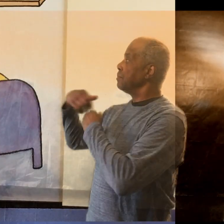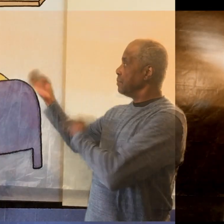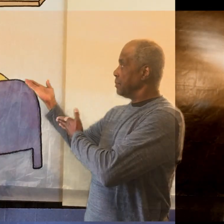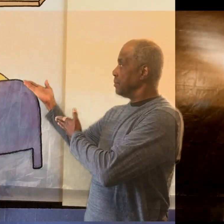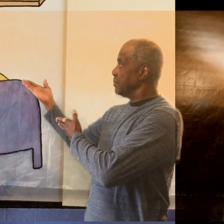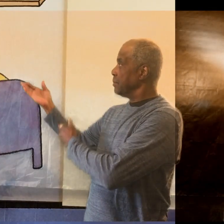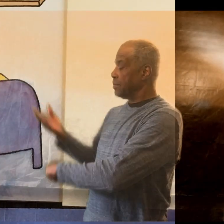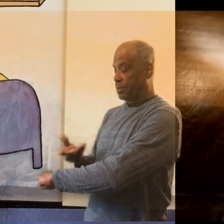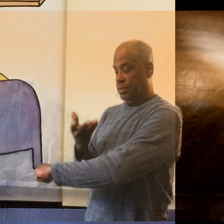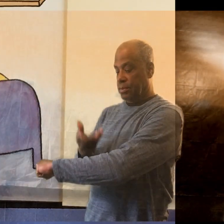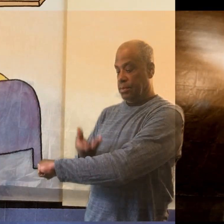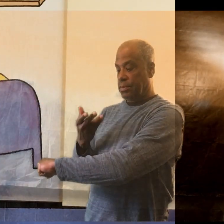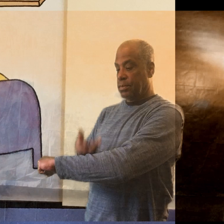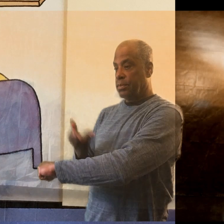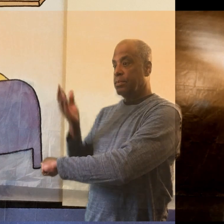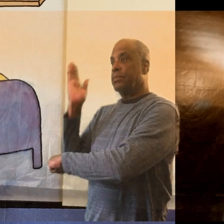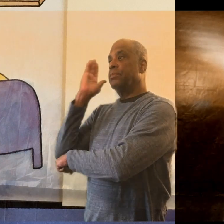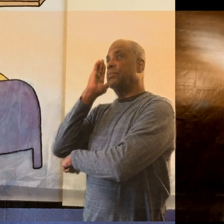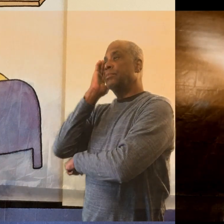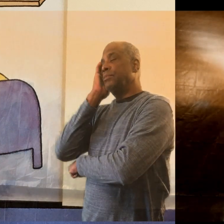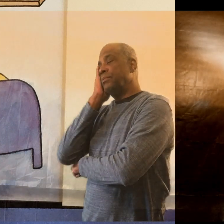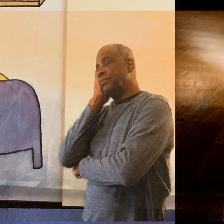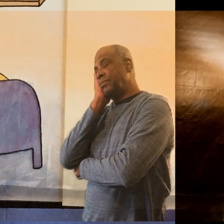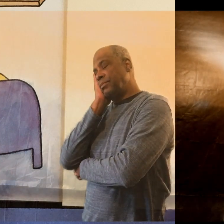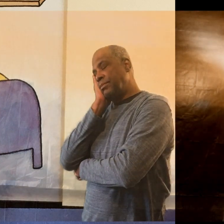And here is the Bed Sheep.